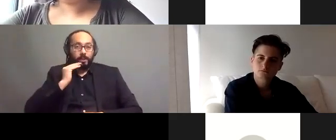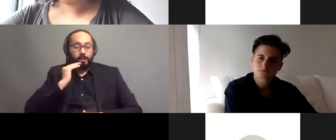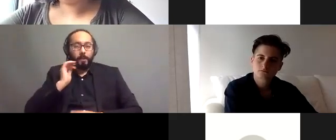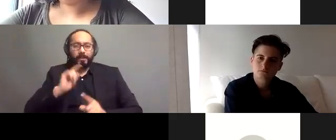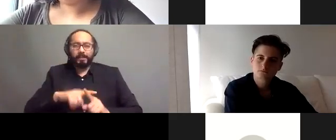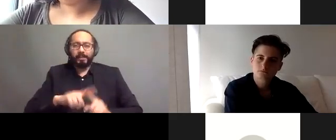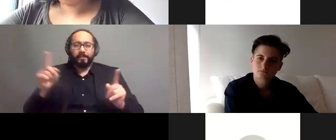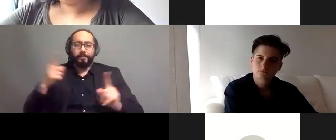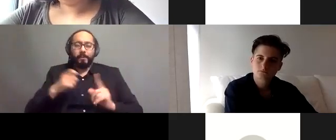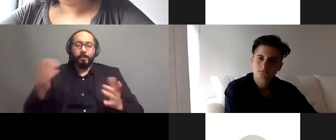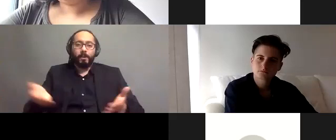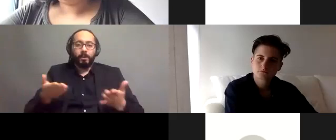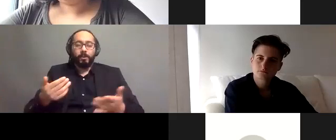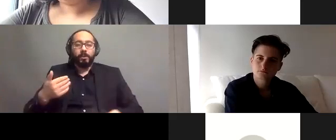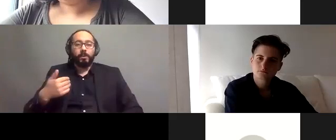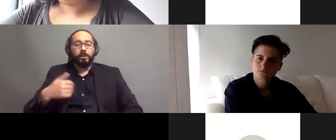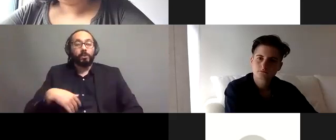without communities,